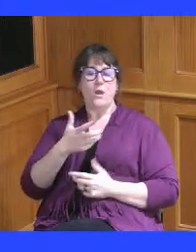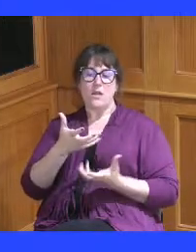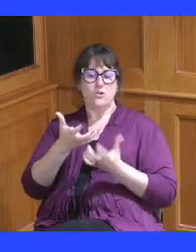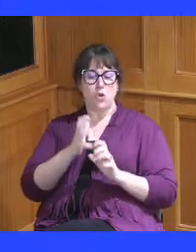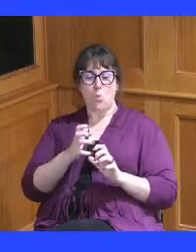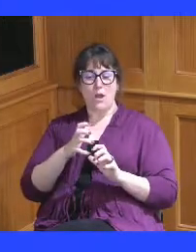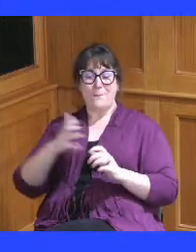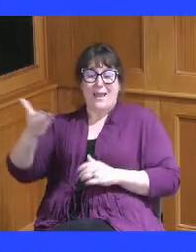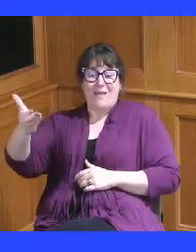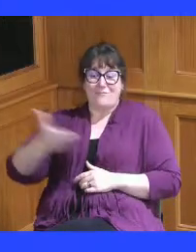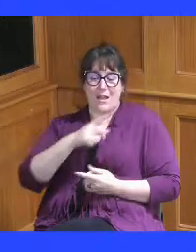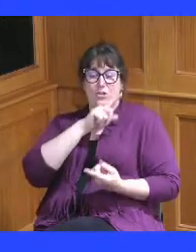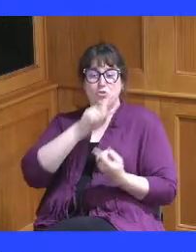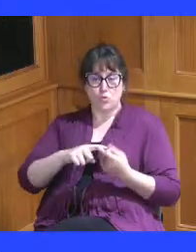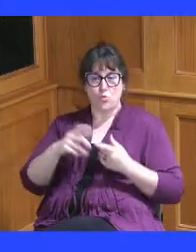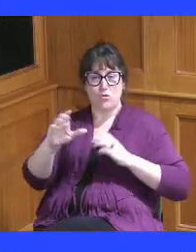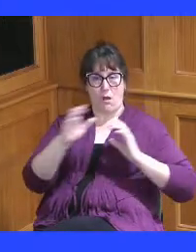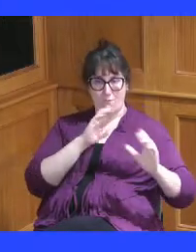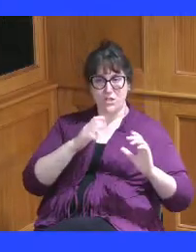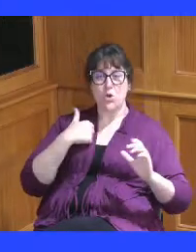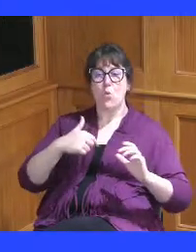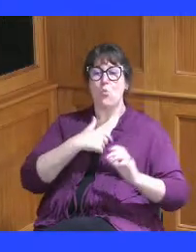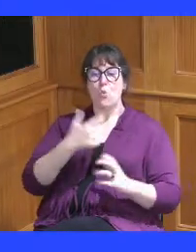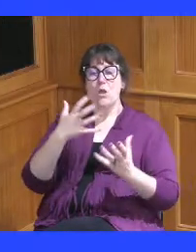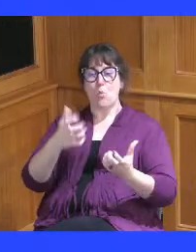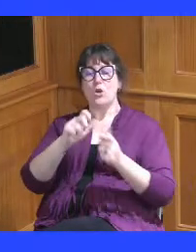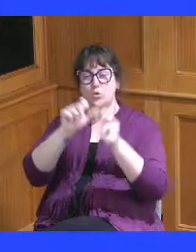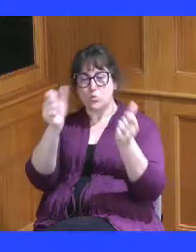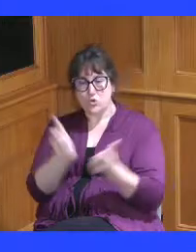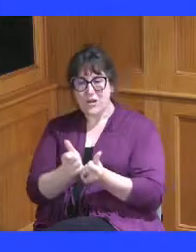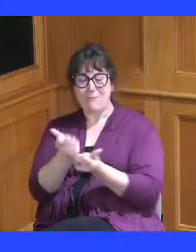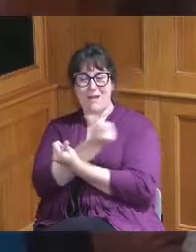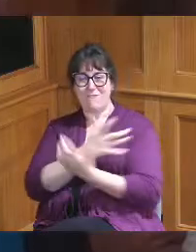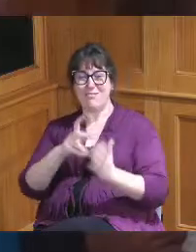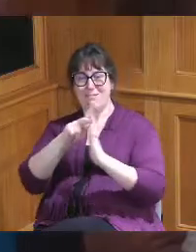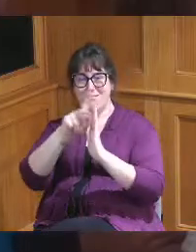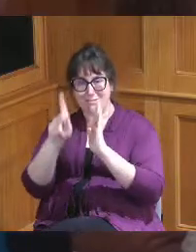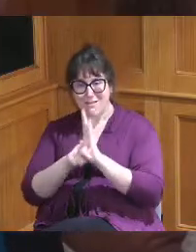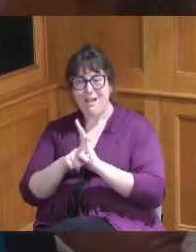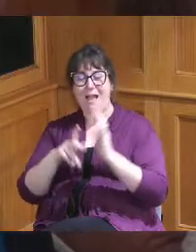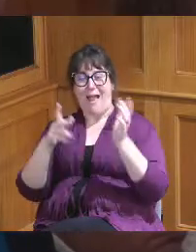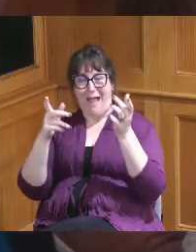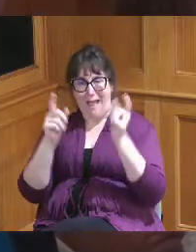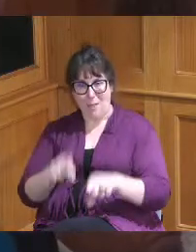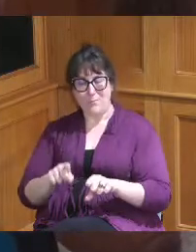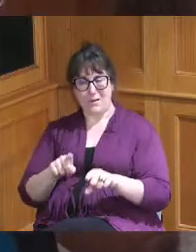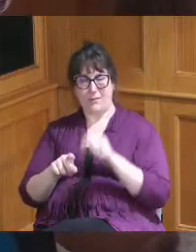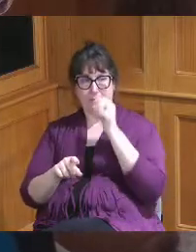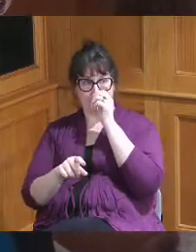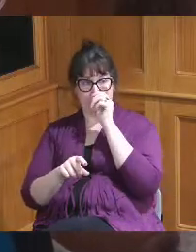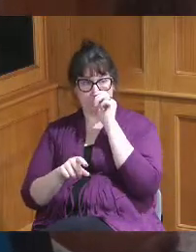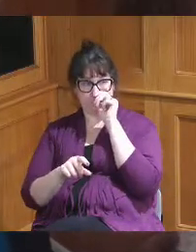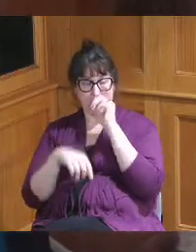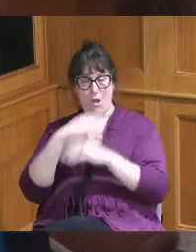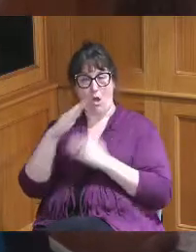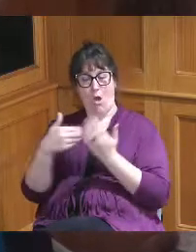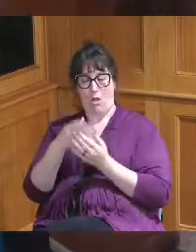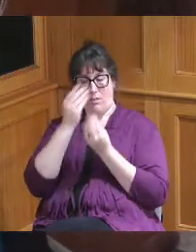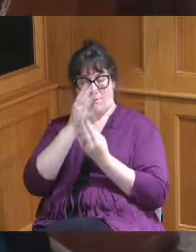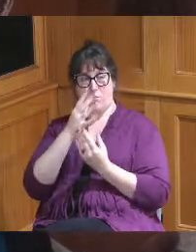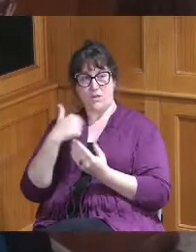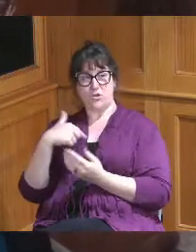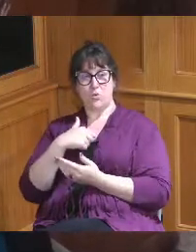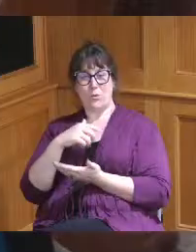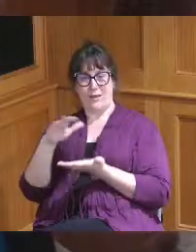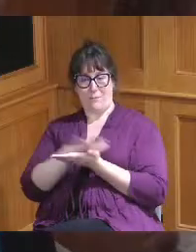it in the room where it happens. And I also want to let you know that we have one-pagers with all of our information that we're going over for